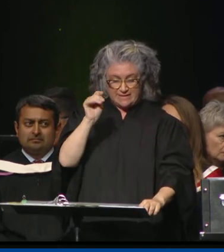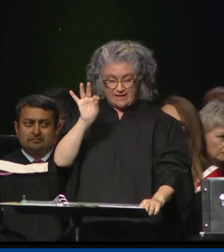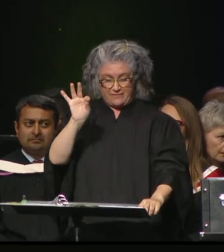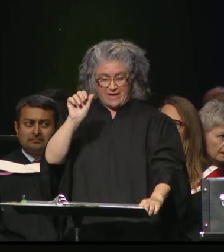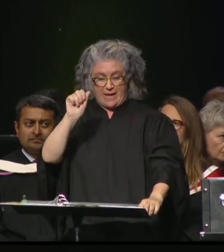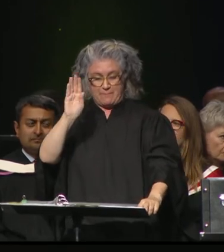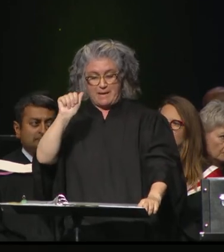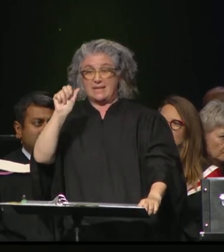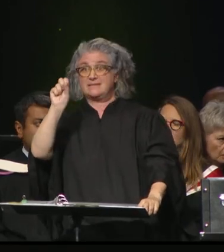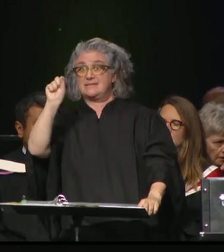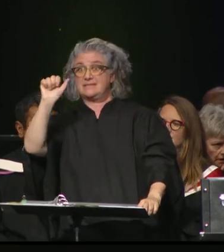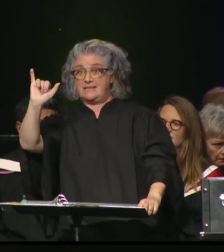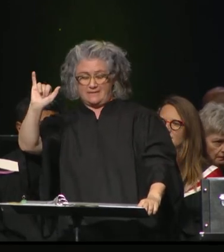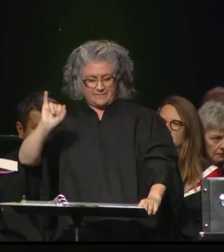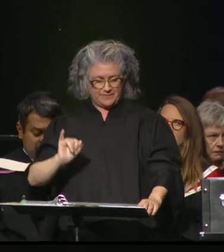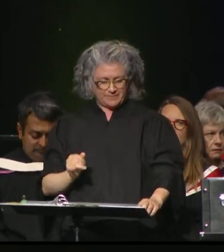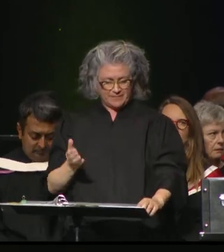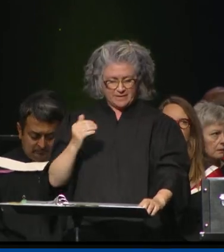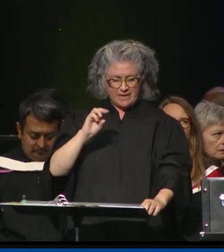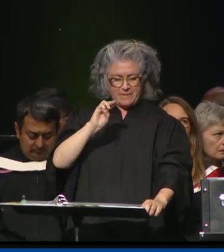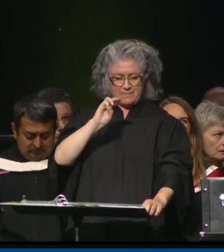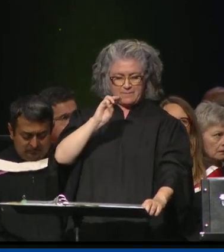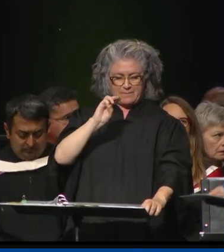Masa Marishi Zeda.